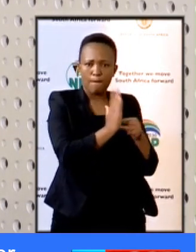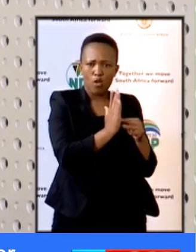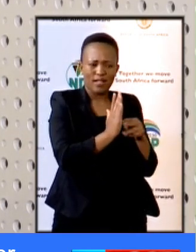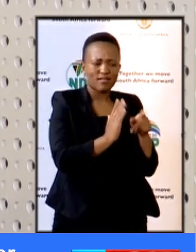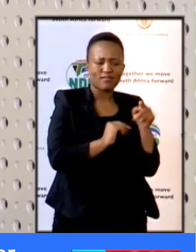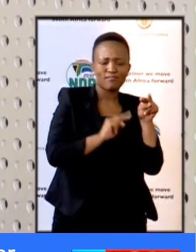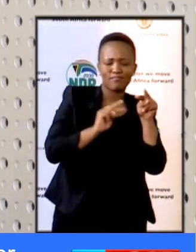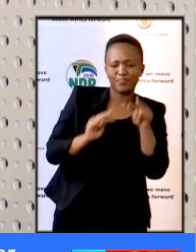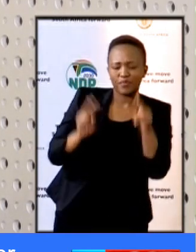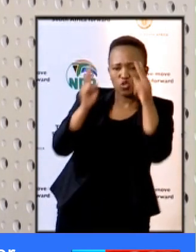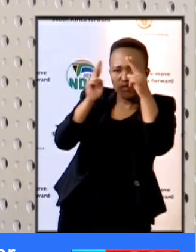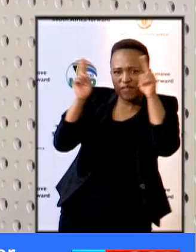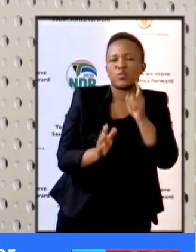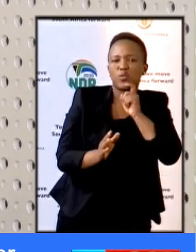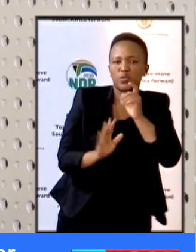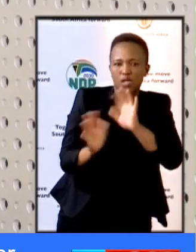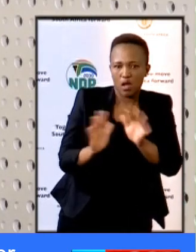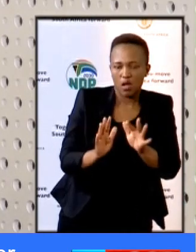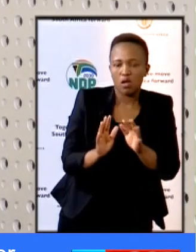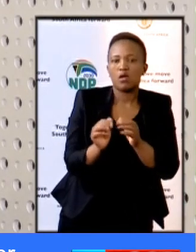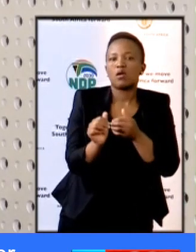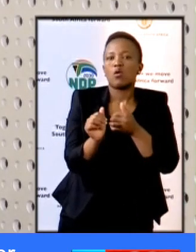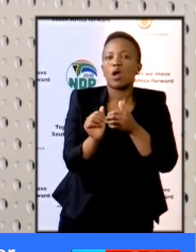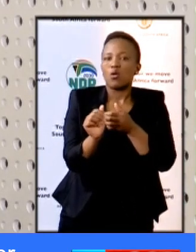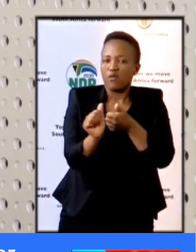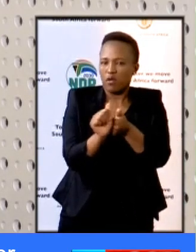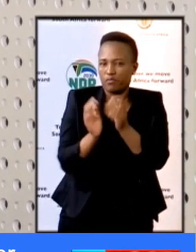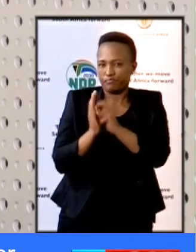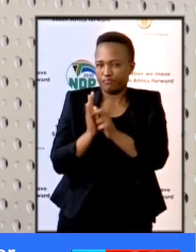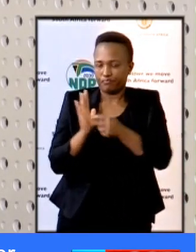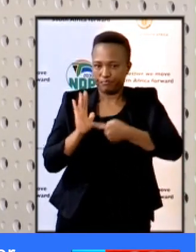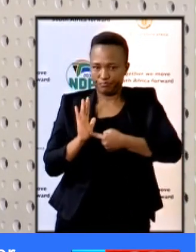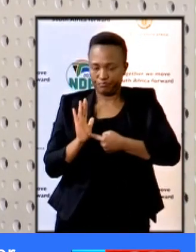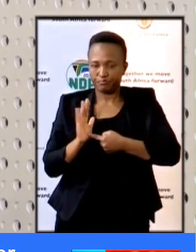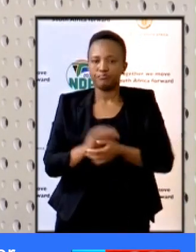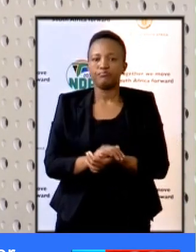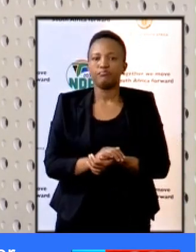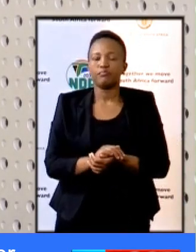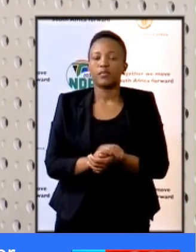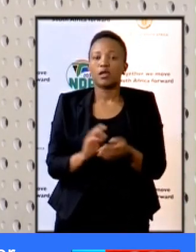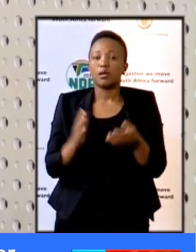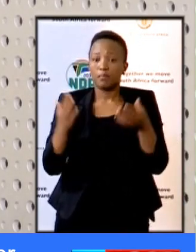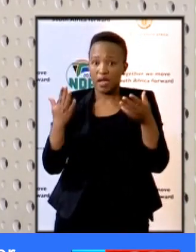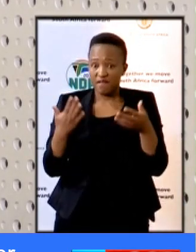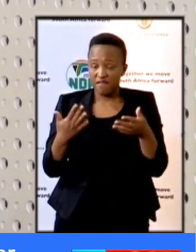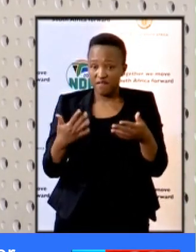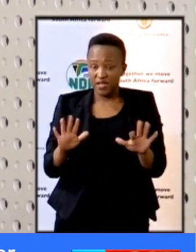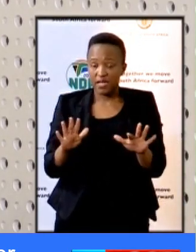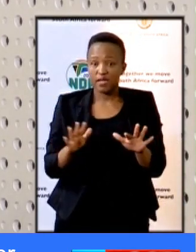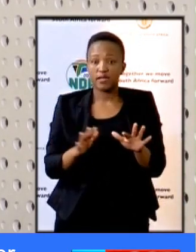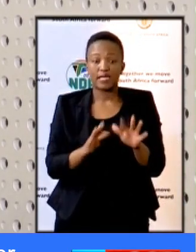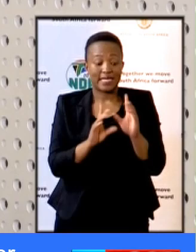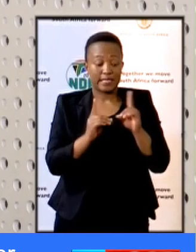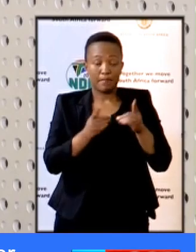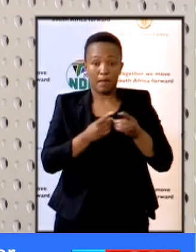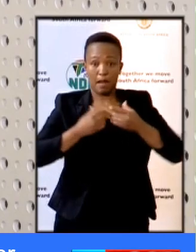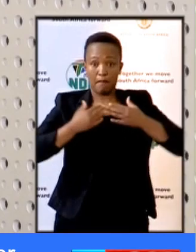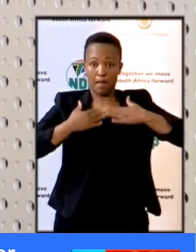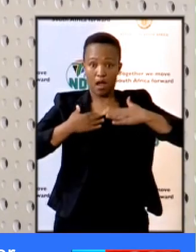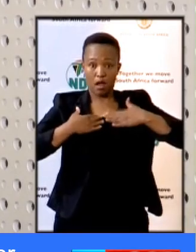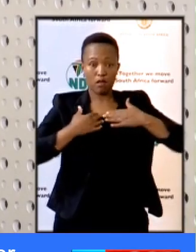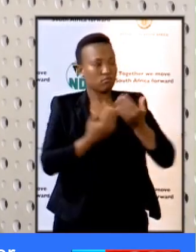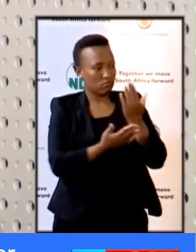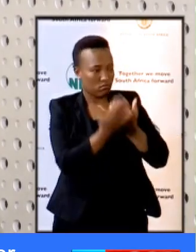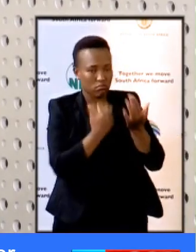Command Council COVID-19 regulatory parameters. I have indeed mobilized both my departments